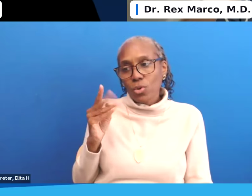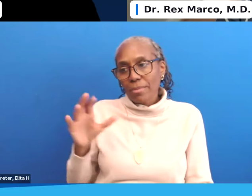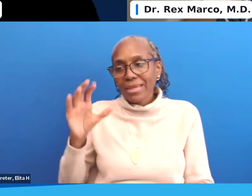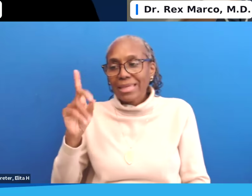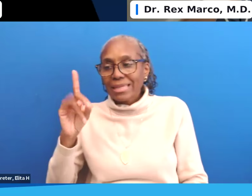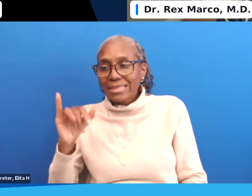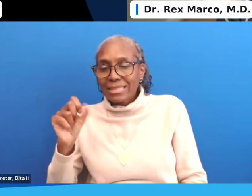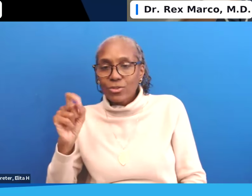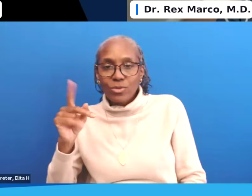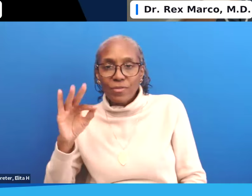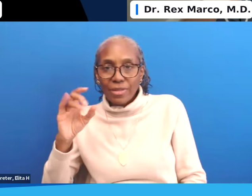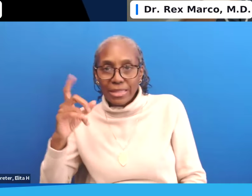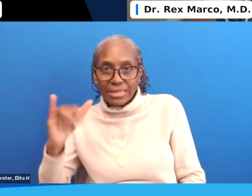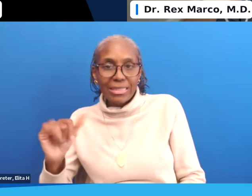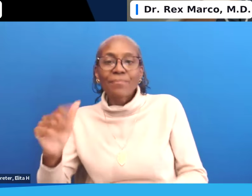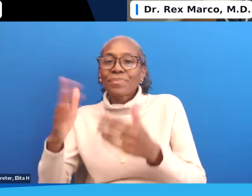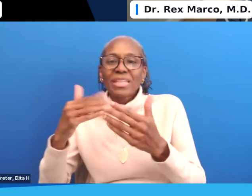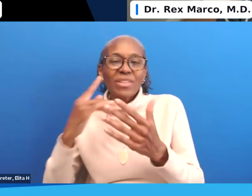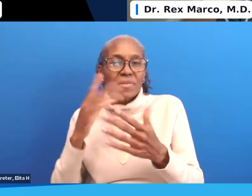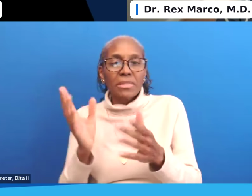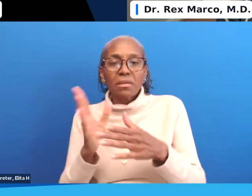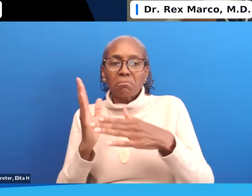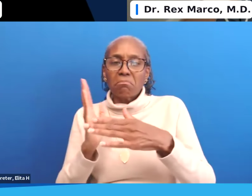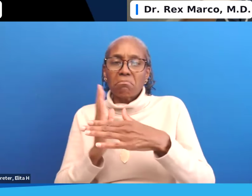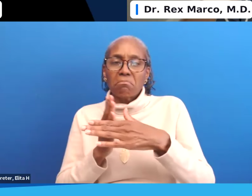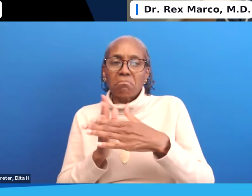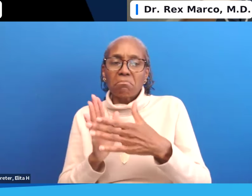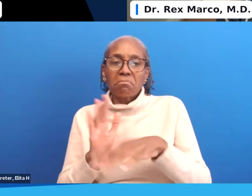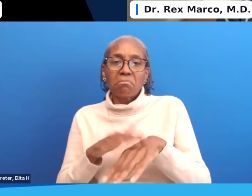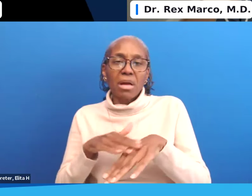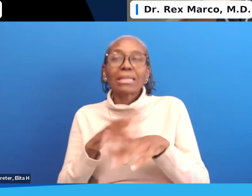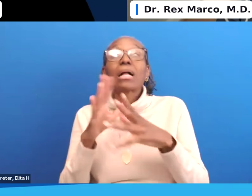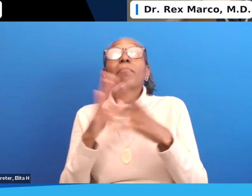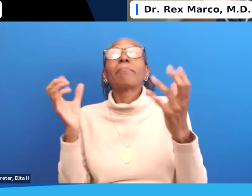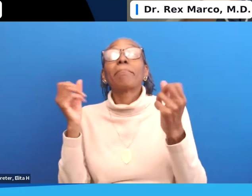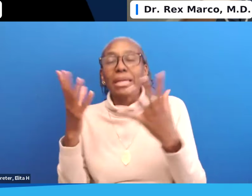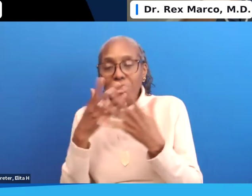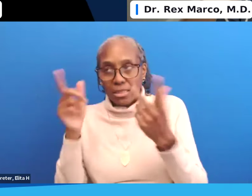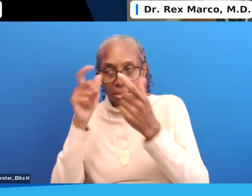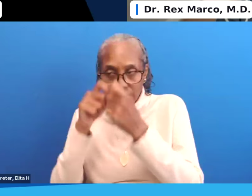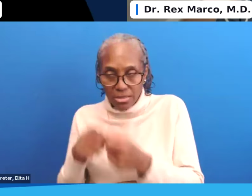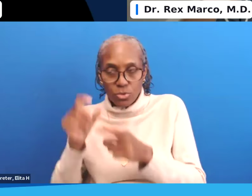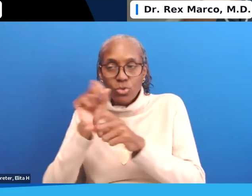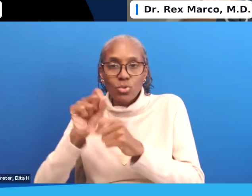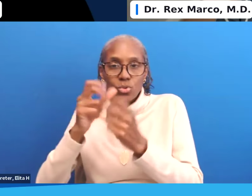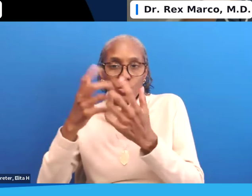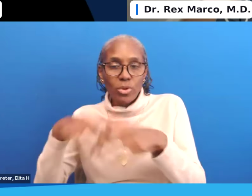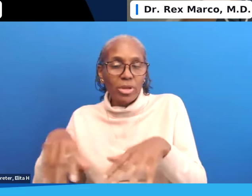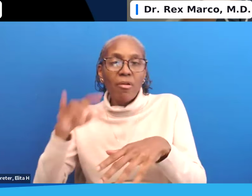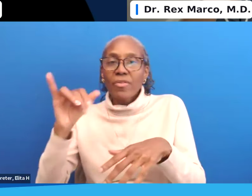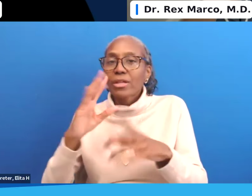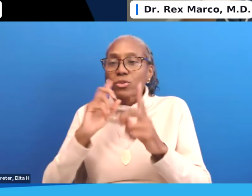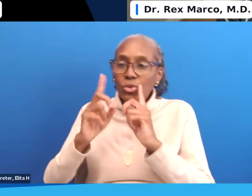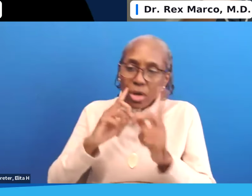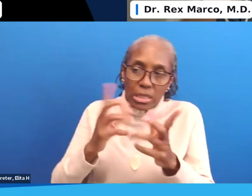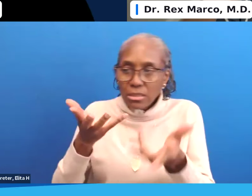episode, even if it's a mild one. So there's still a lot to be worked out on that. As I say, this is only from like talking